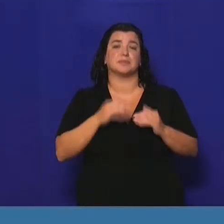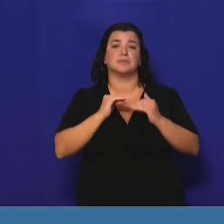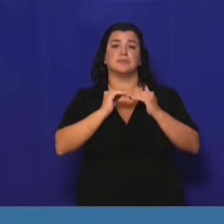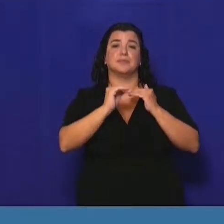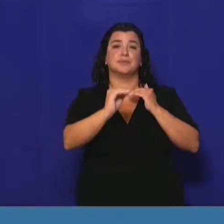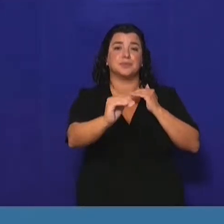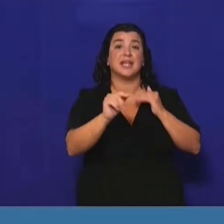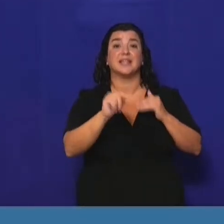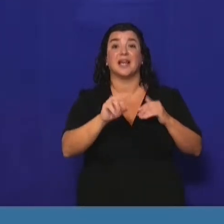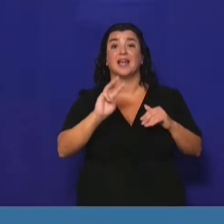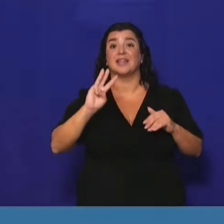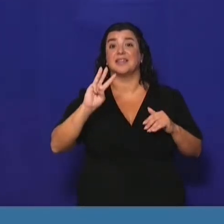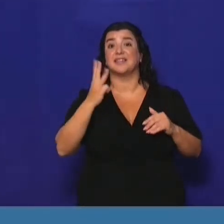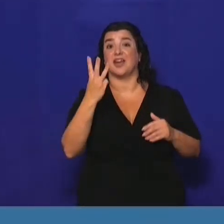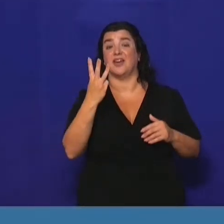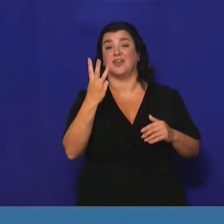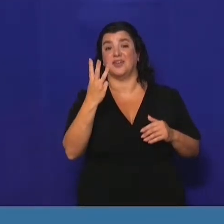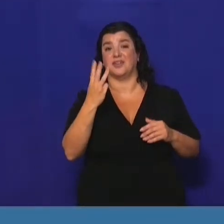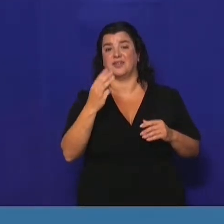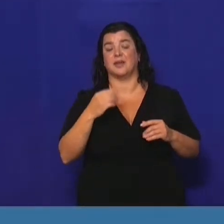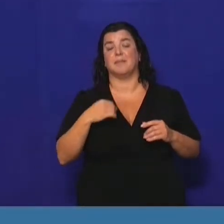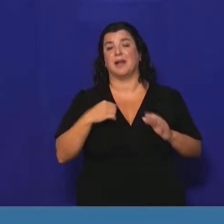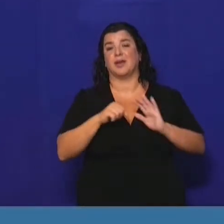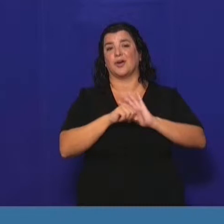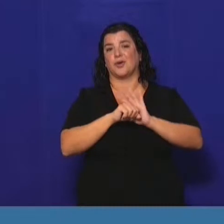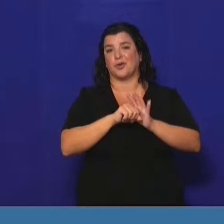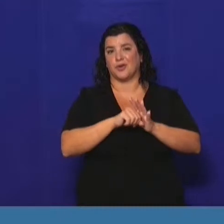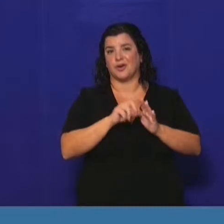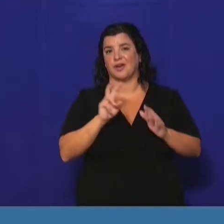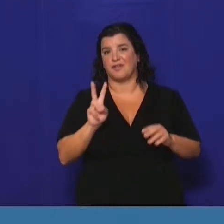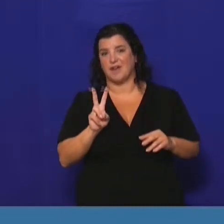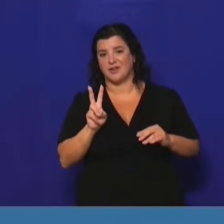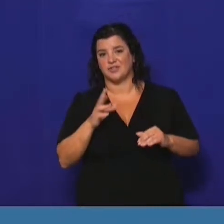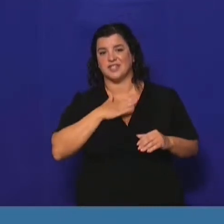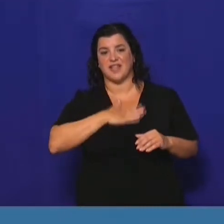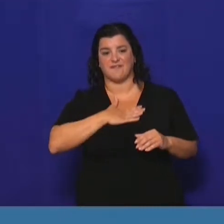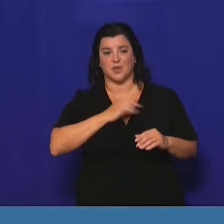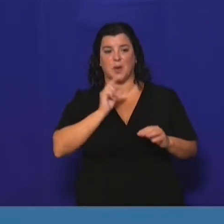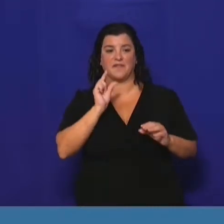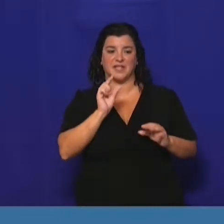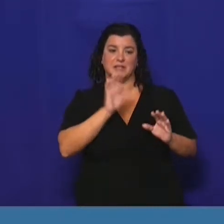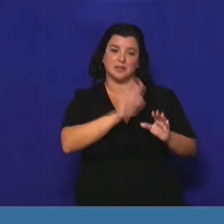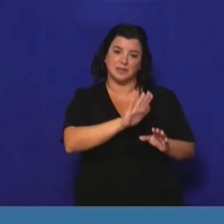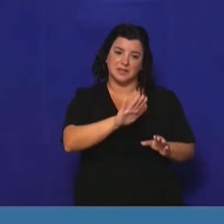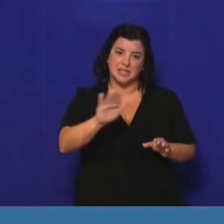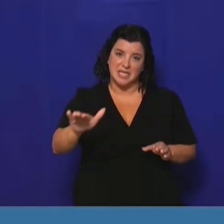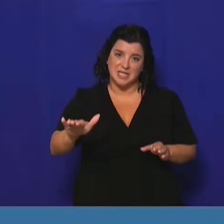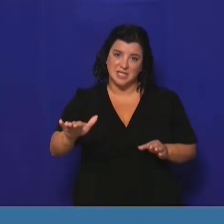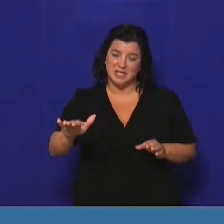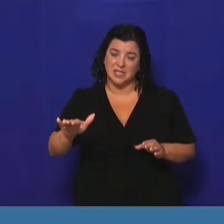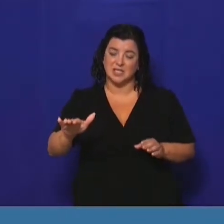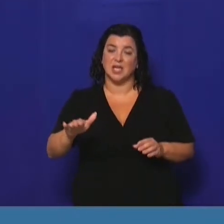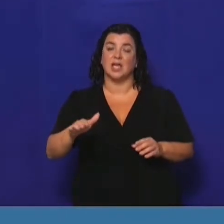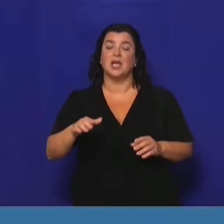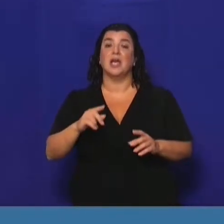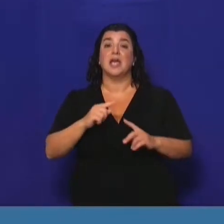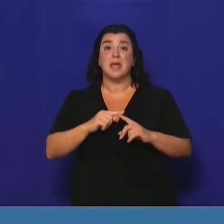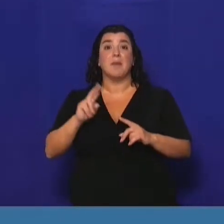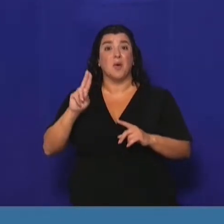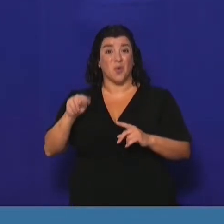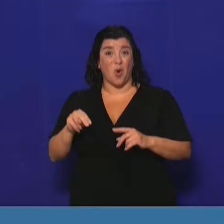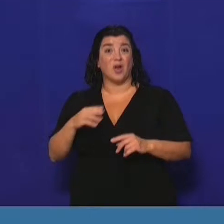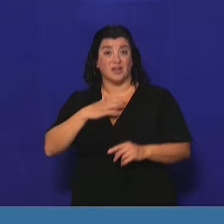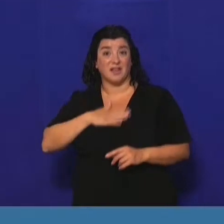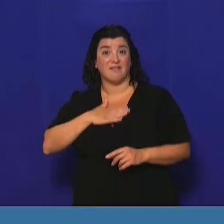wave li inti il-COVID qiegħda taffettwa ċertu nies qed tikkaġuna ċertu mortalità, imma